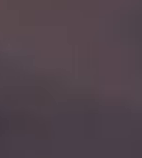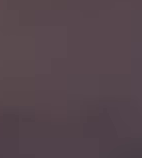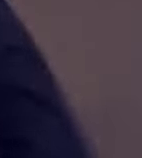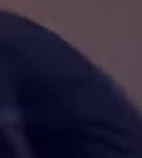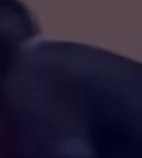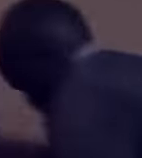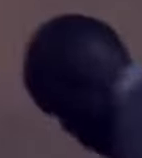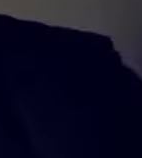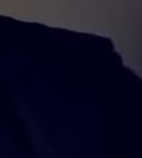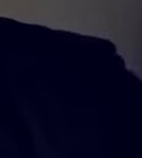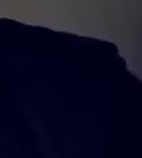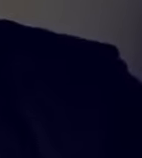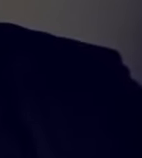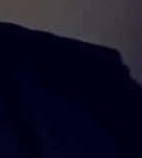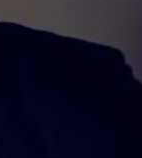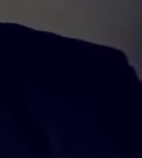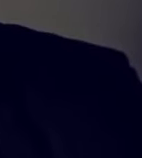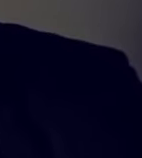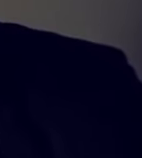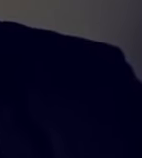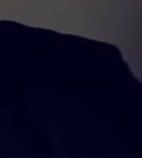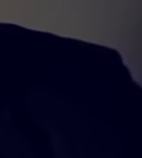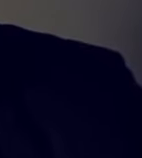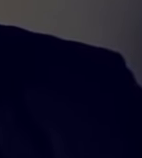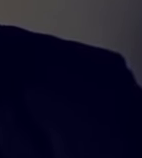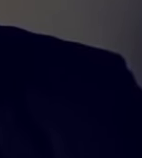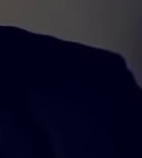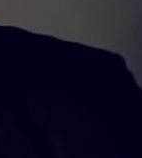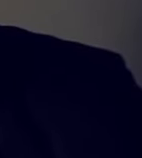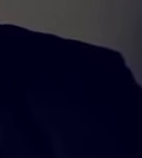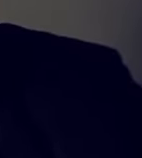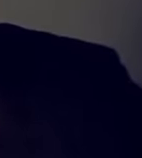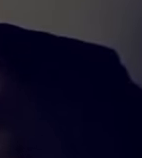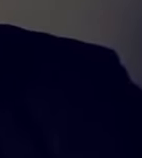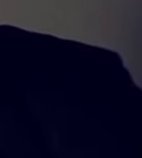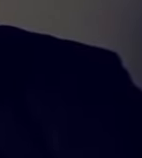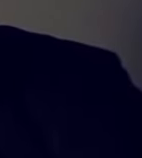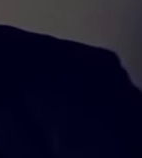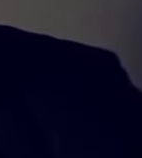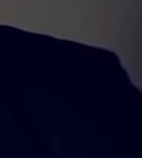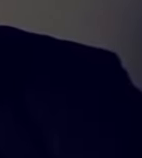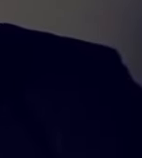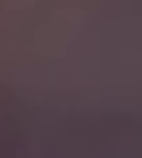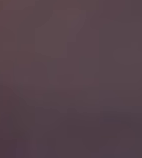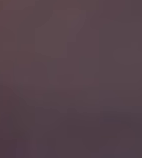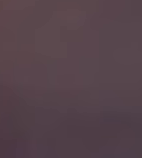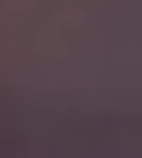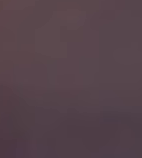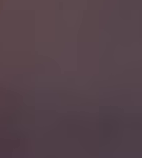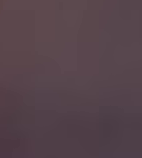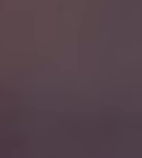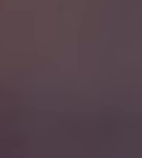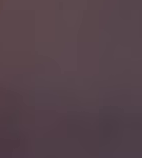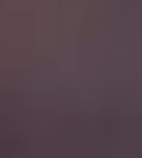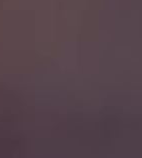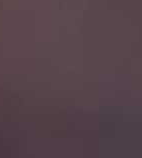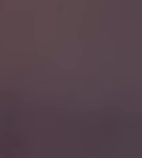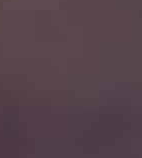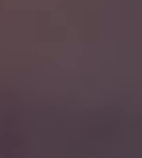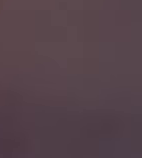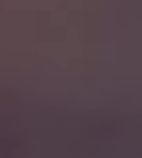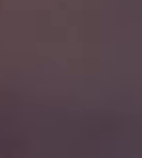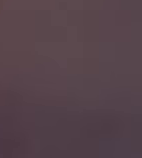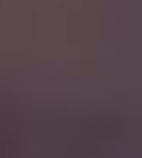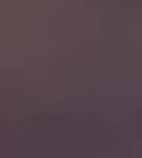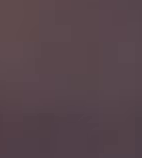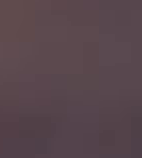gunshot lapho we had to like sihlale phansi and see because this is how we're going to shoot it and see the